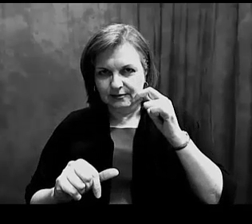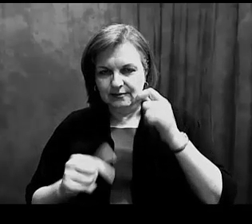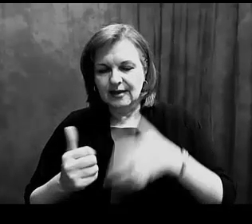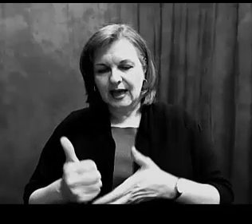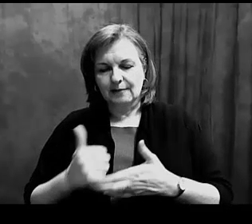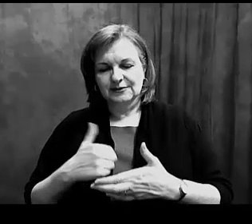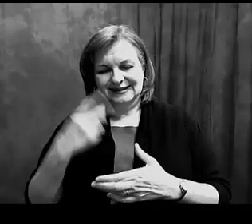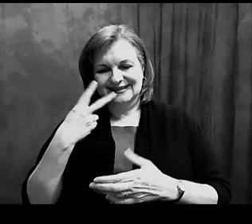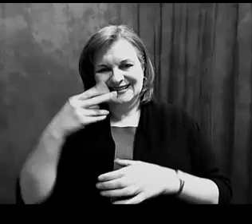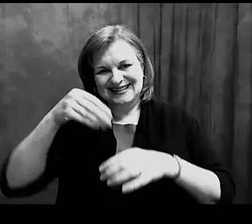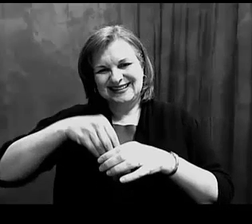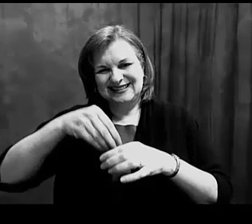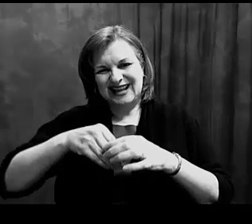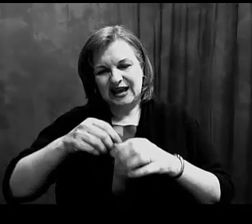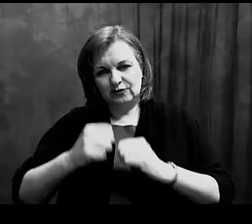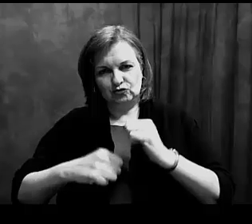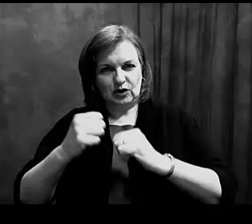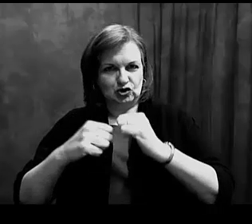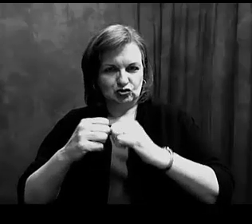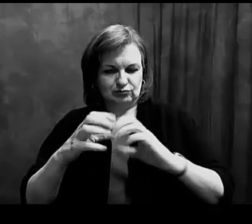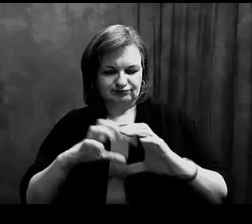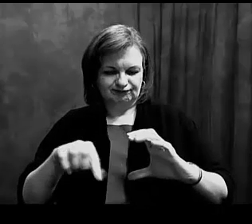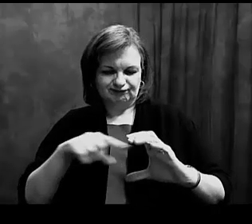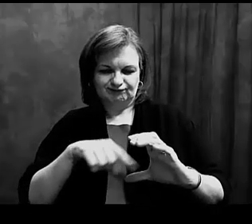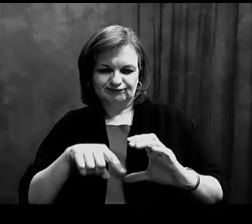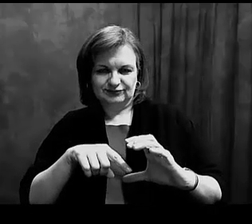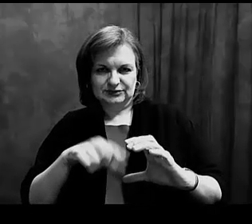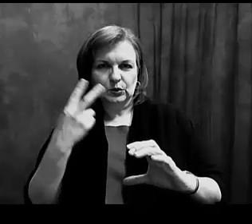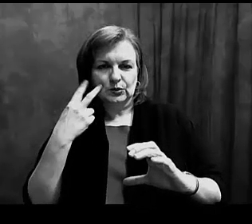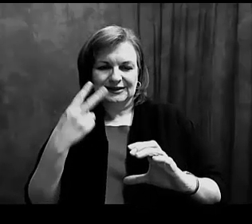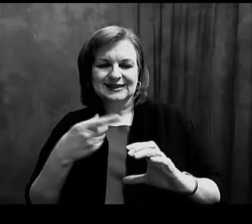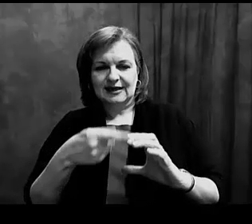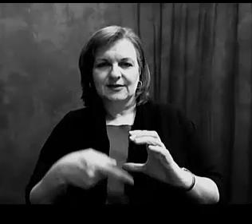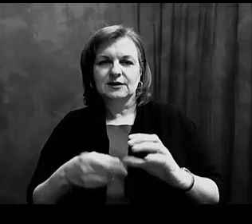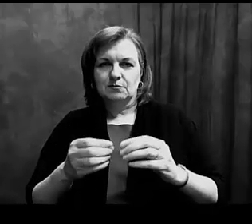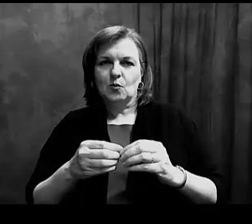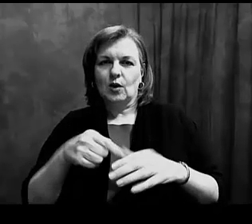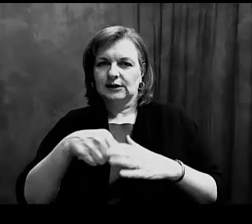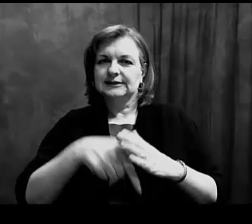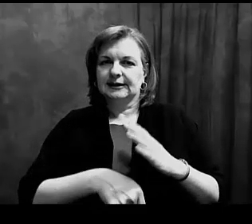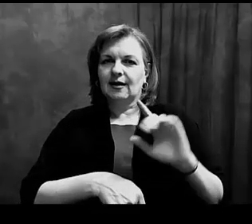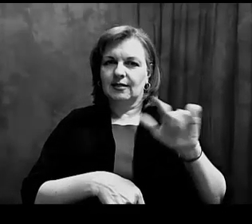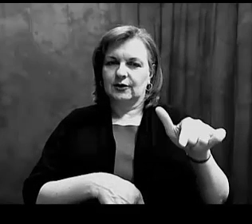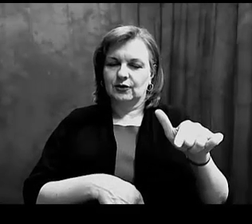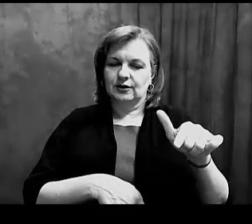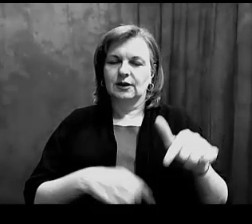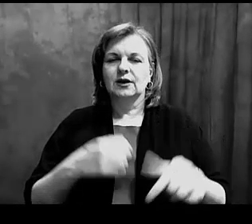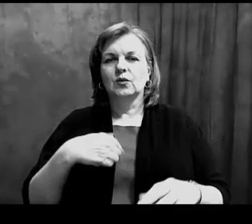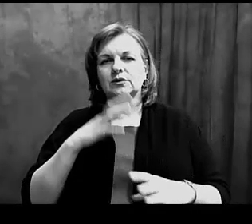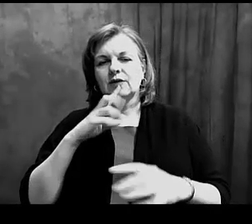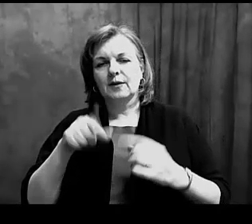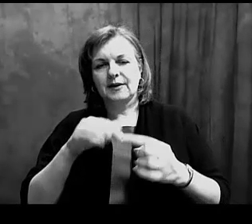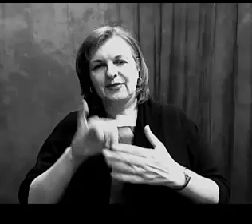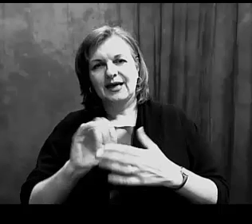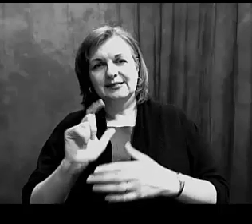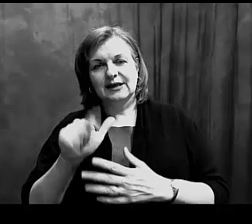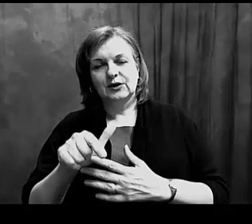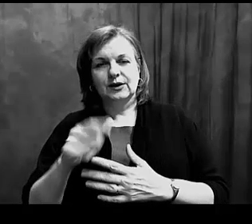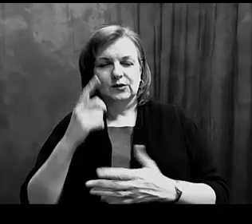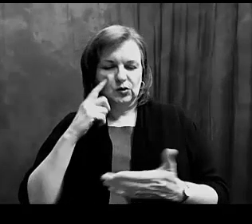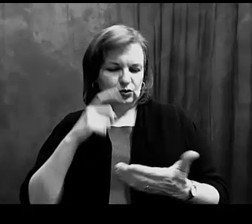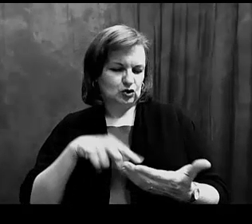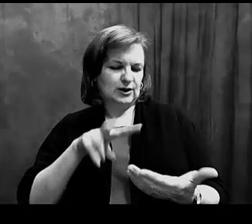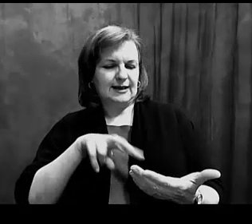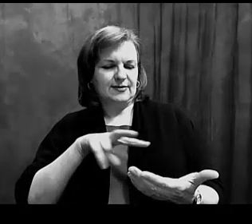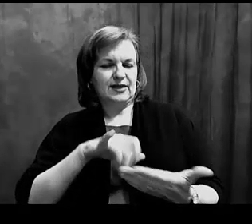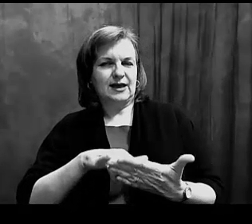TEM, microscopy, allows us to look at those inside structures. We'll look at these in more detail, and you'll be